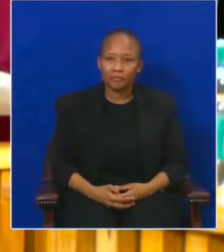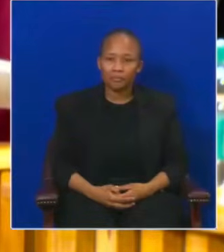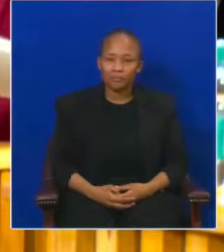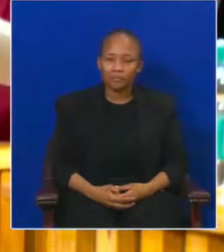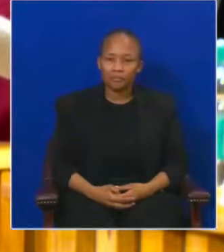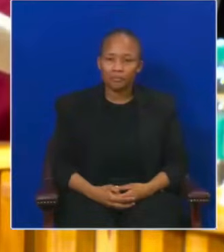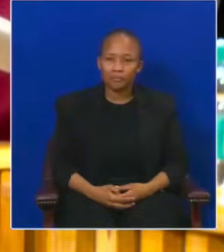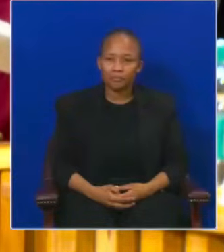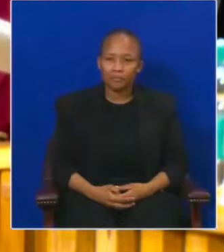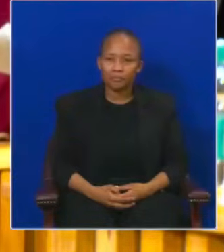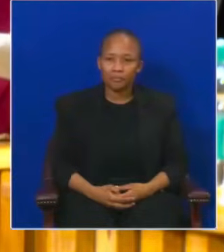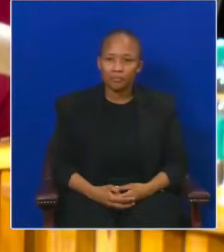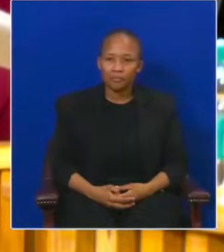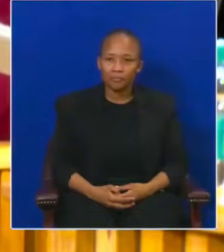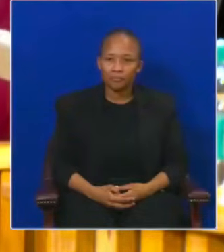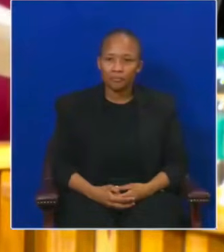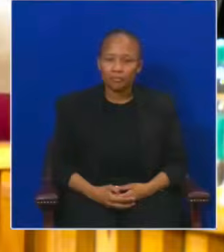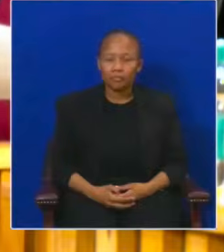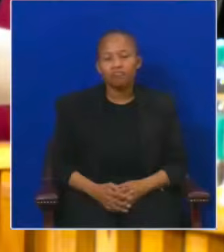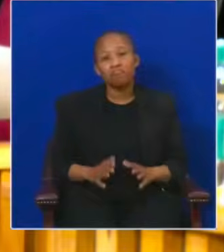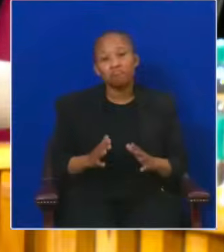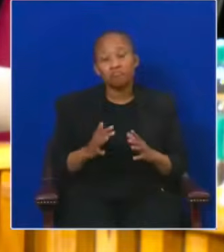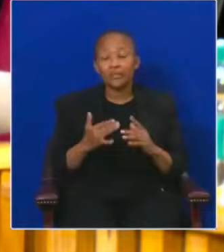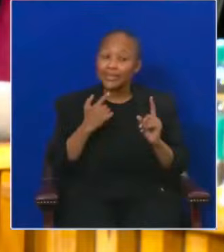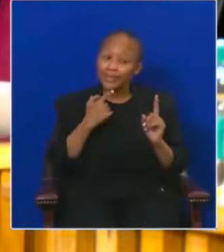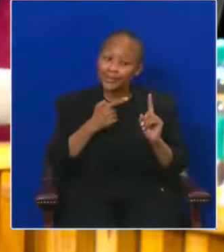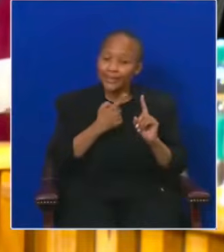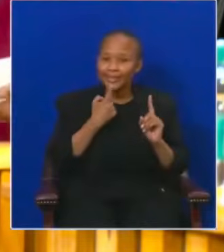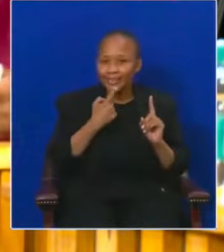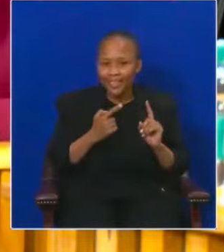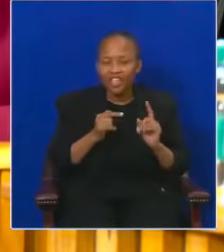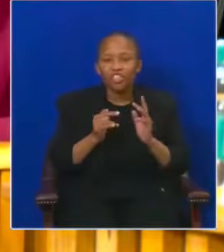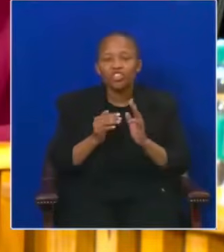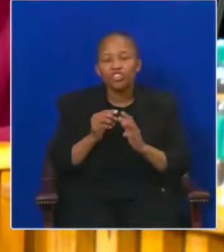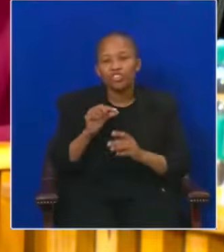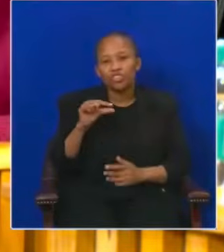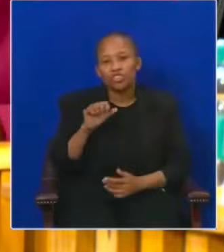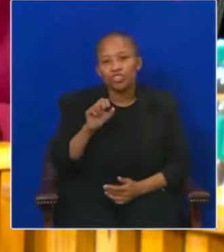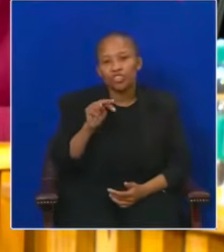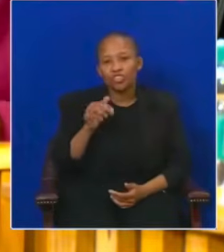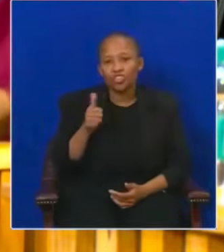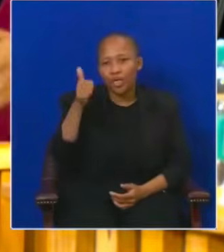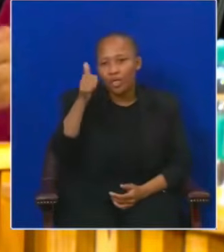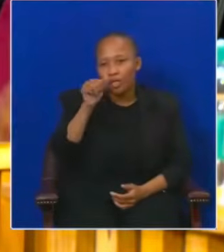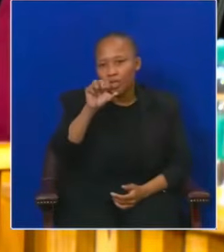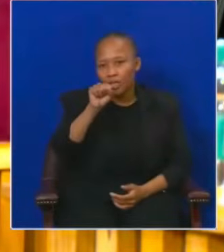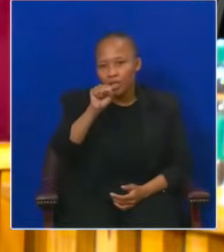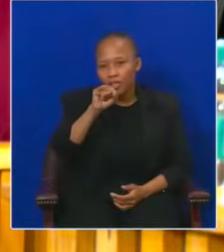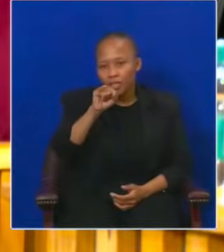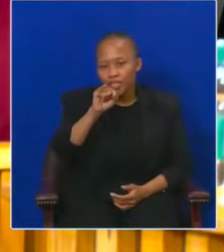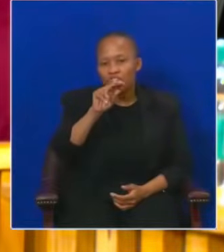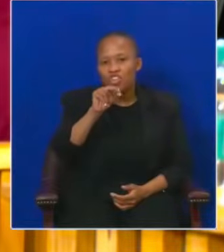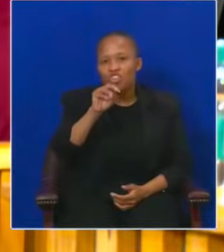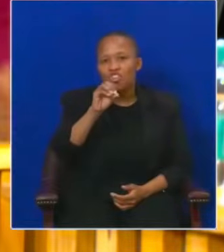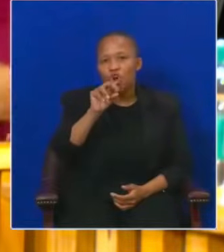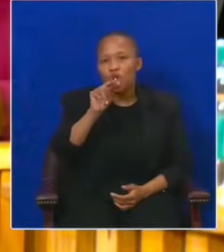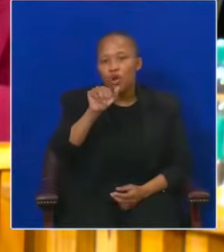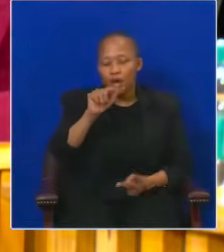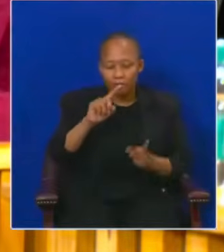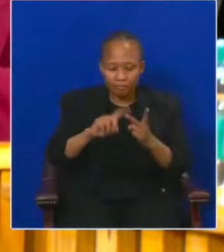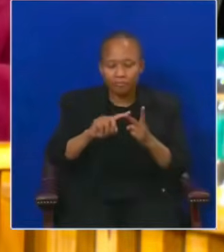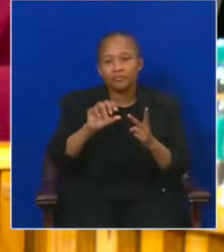General Sinona and General Sibia had